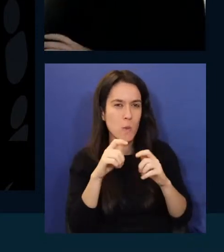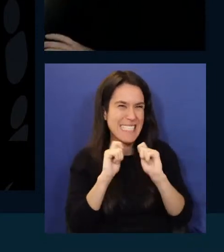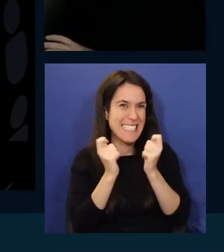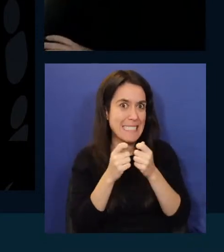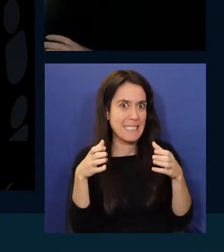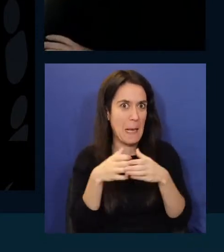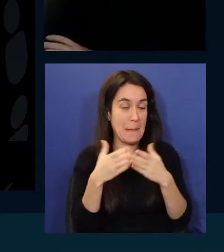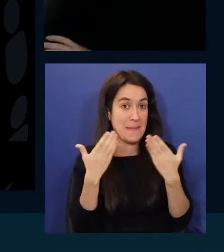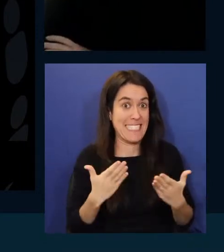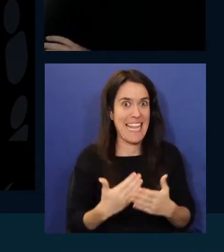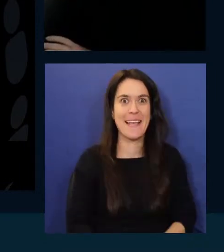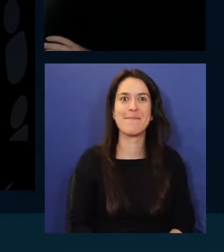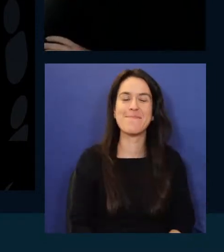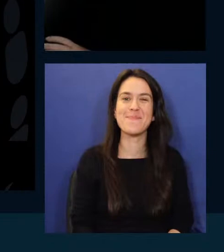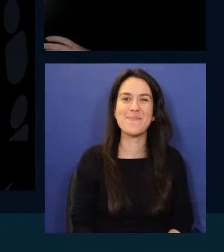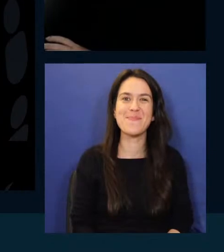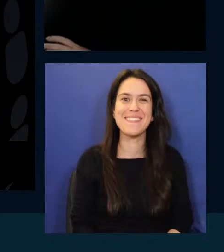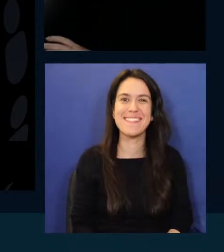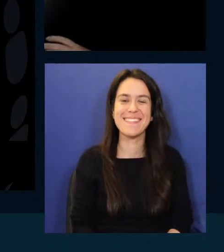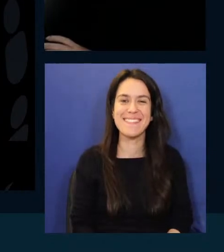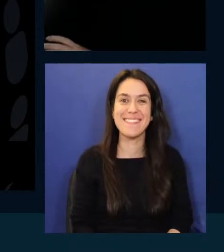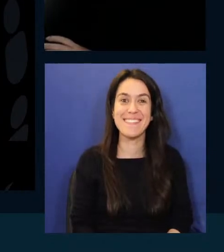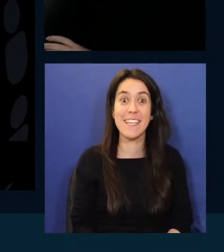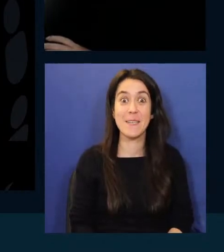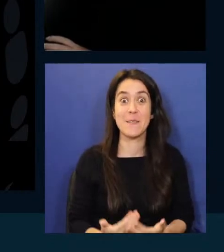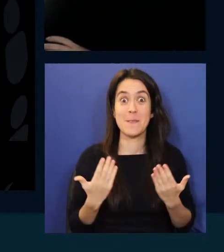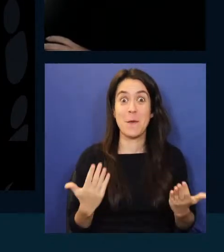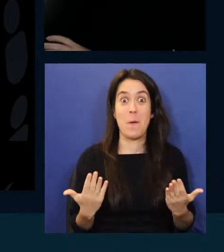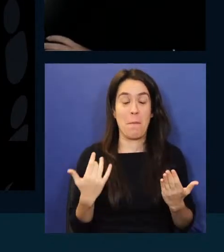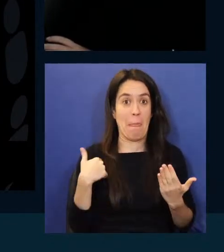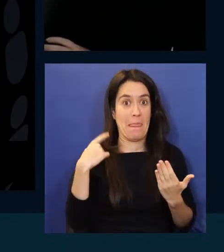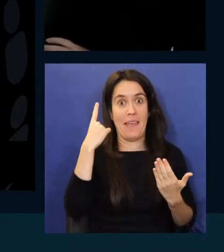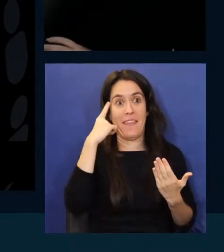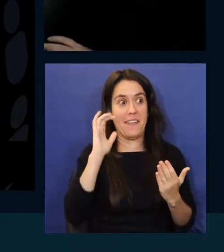days. So that's